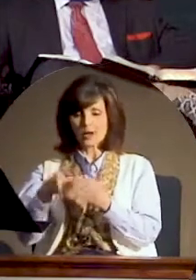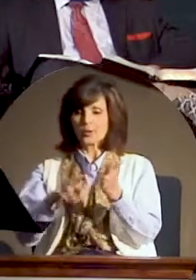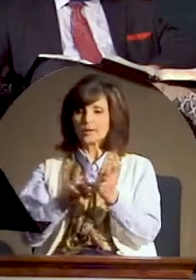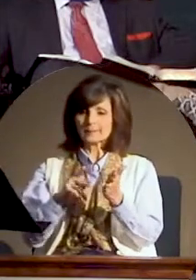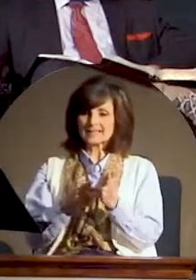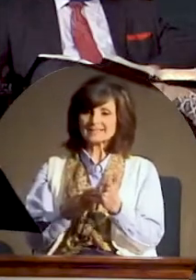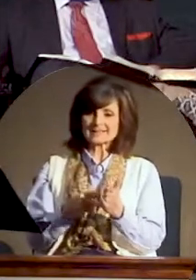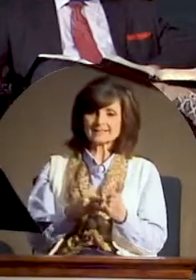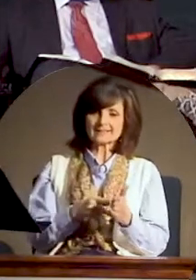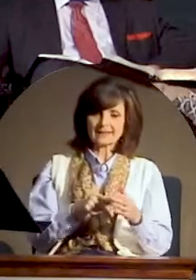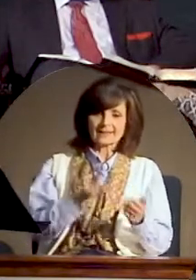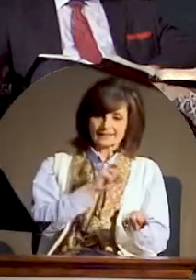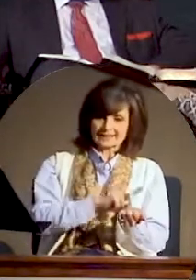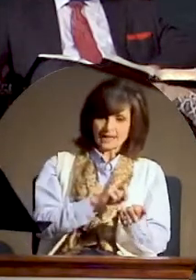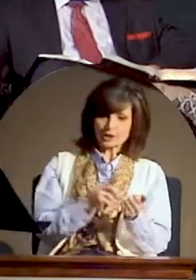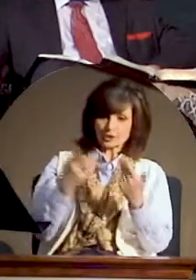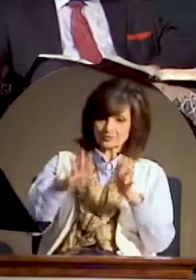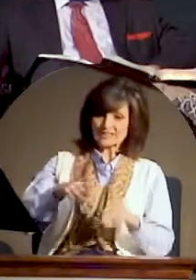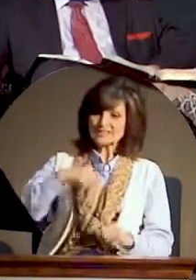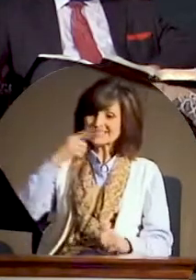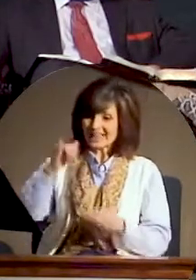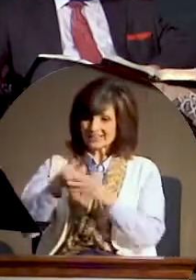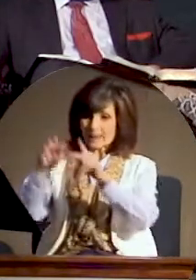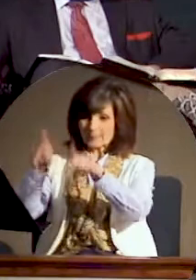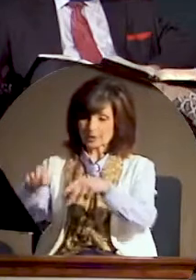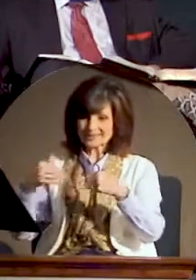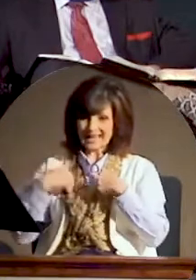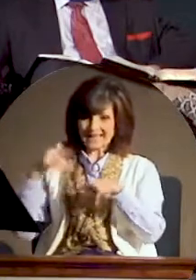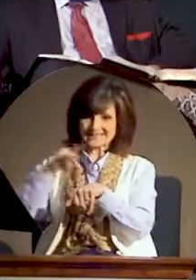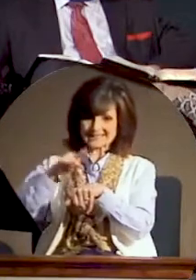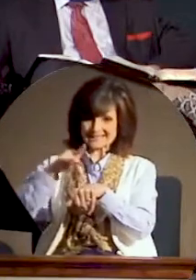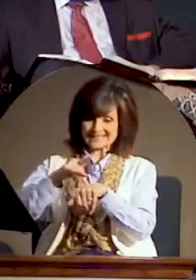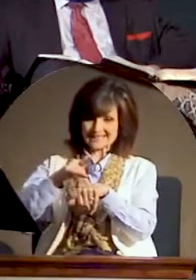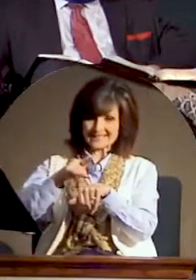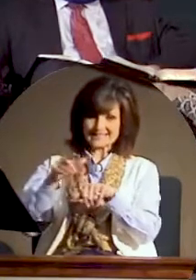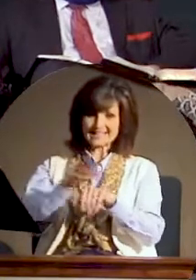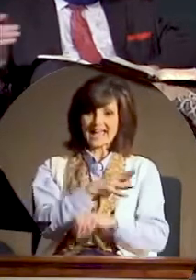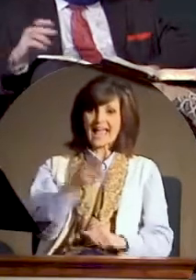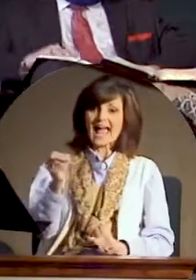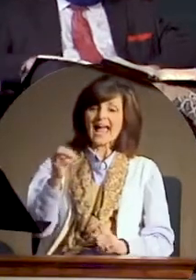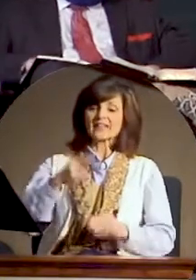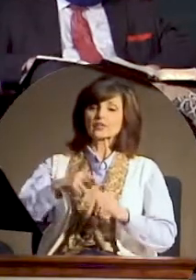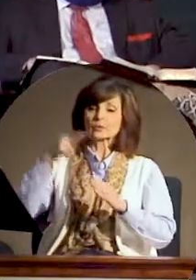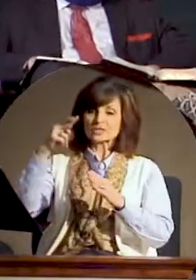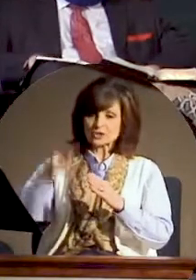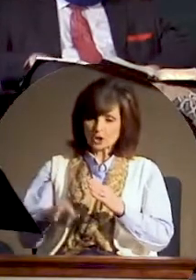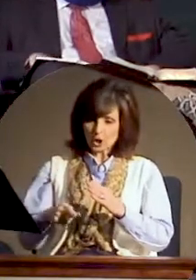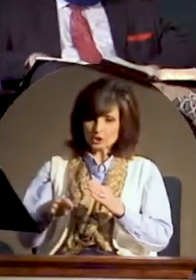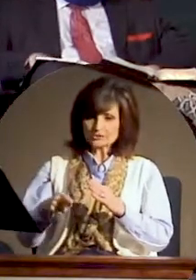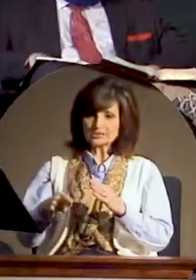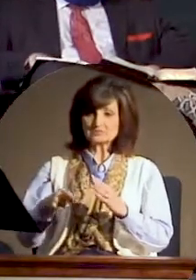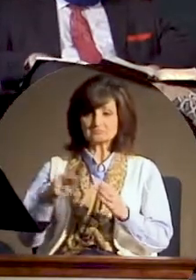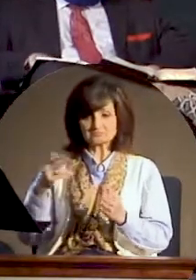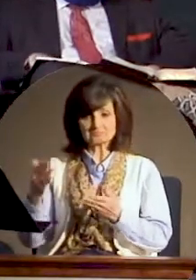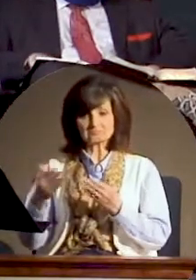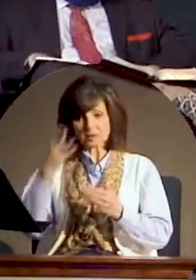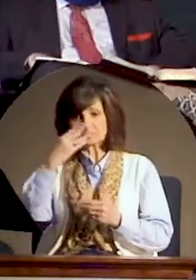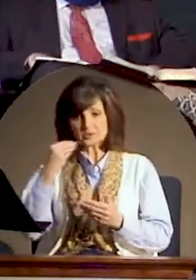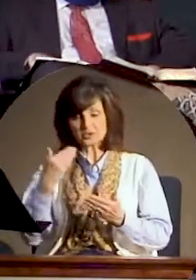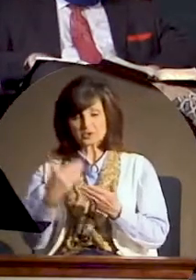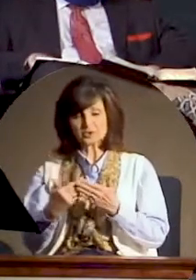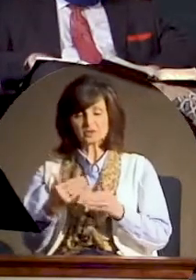the word foreknew, foreknow, or foreknowledge is the word prognosis. And foreknowledge in the